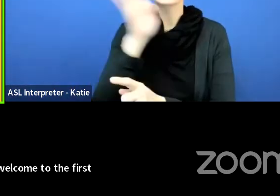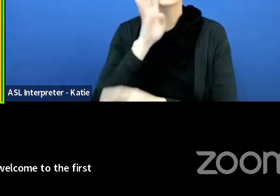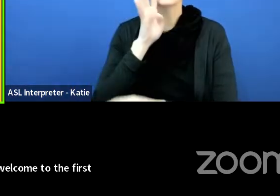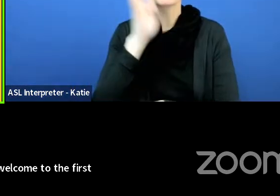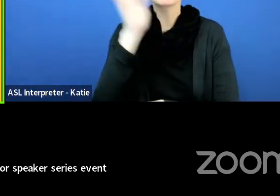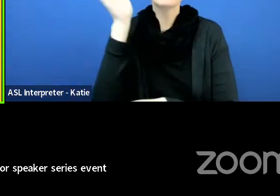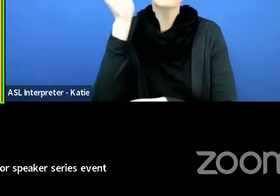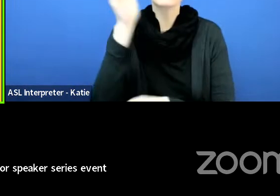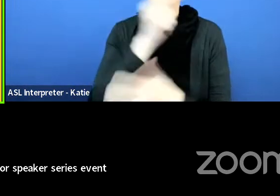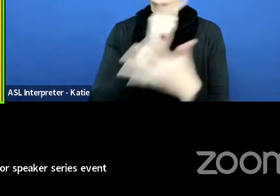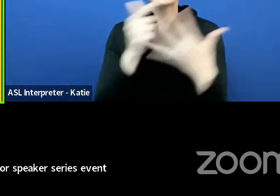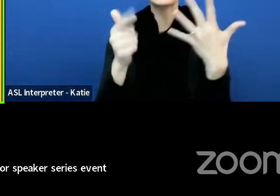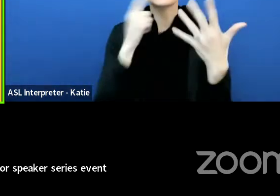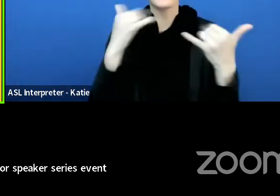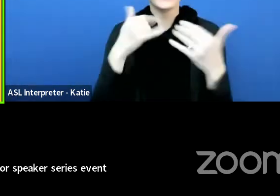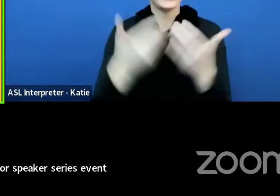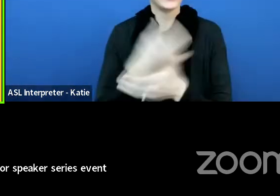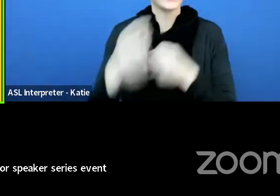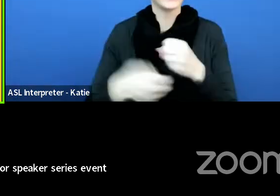to trickle in, and then we'll start.